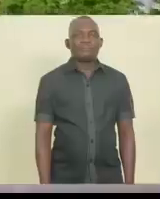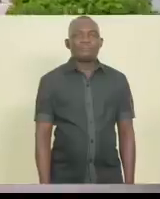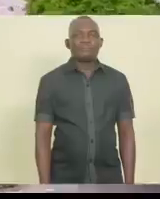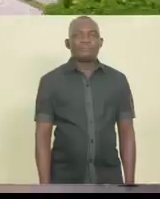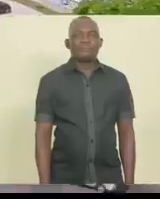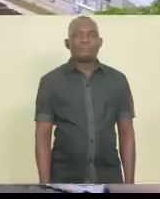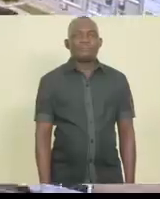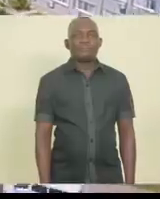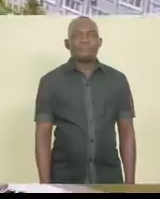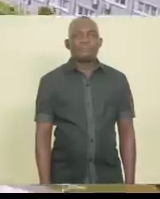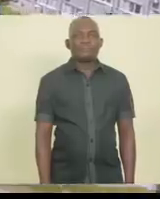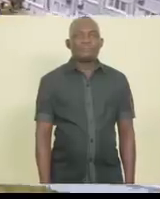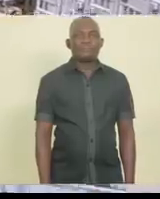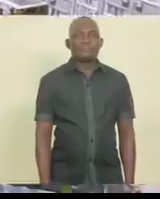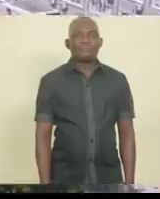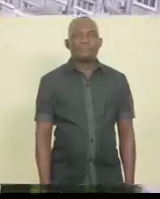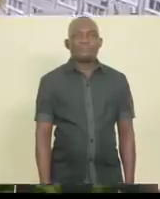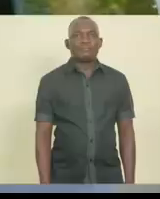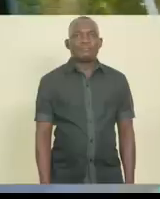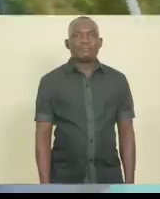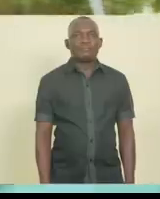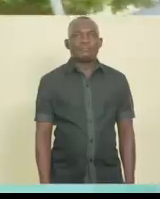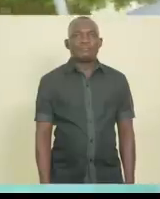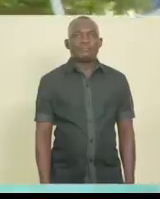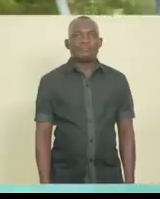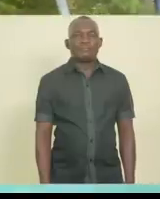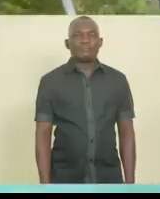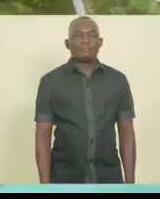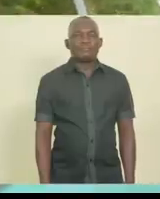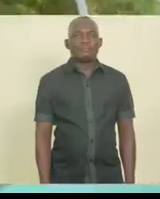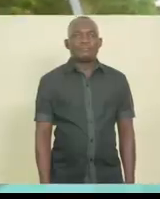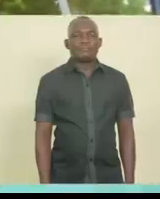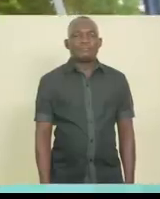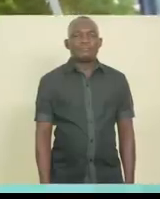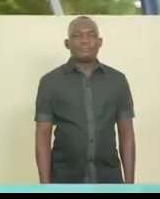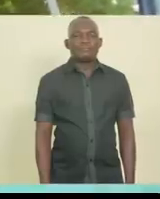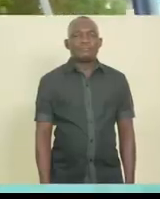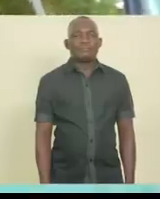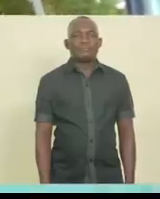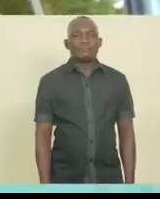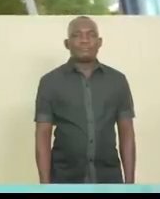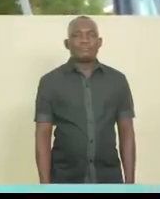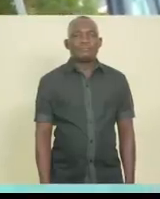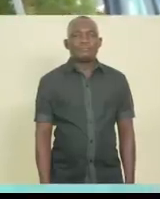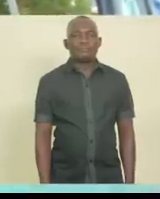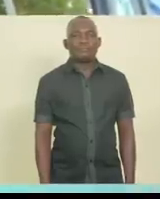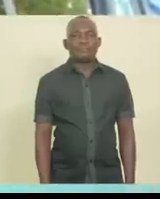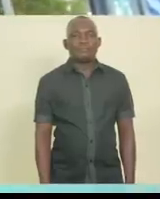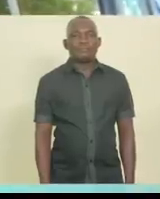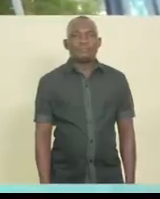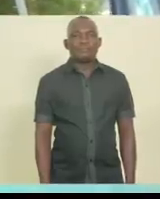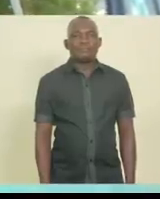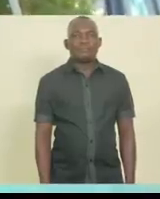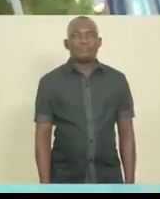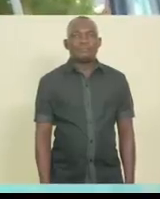account. If na bili, bili, bili, I go put that for your head. So if na mili mili mili,